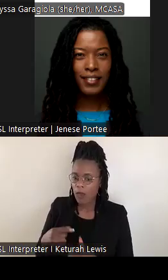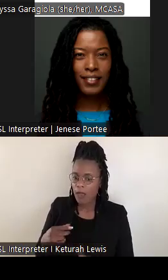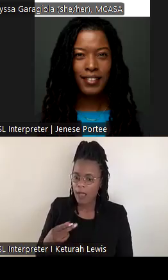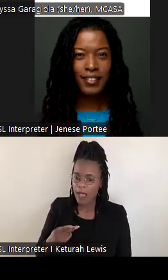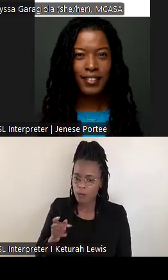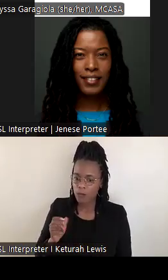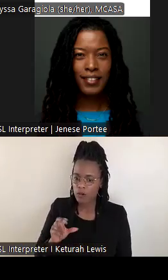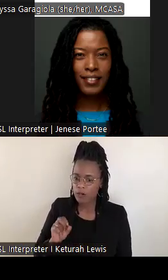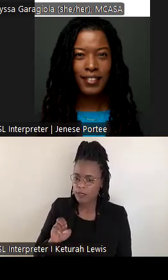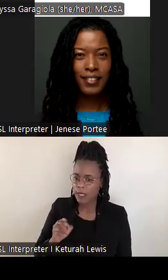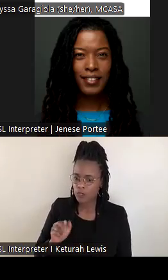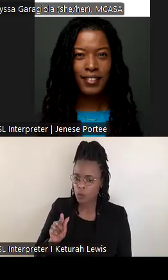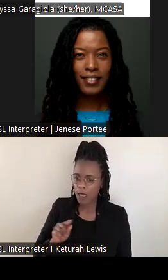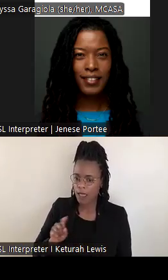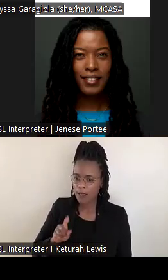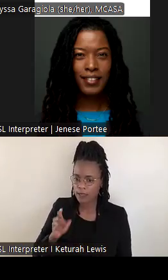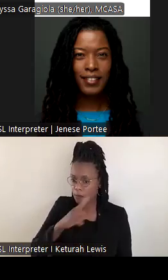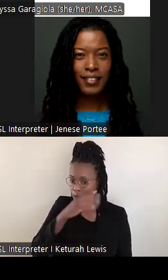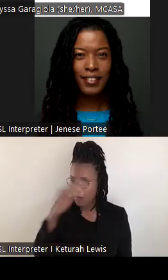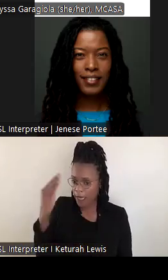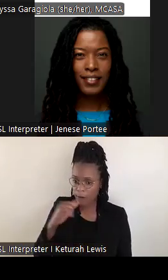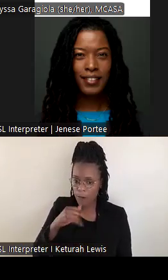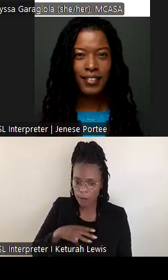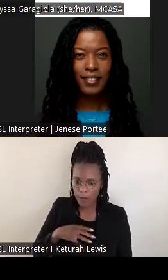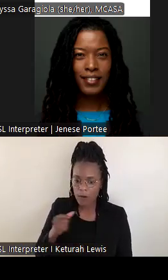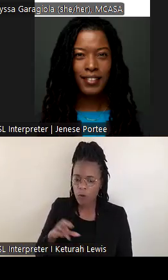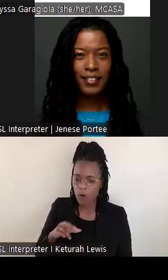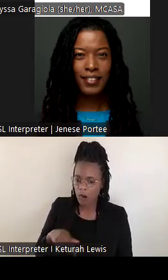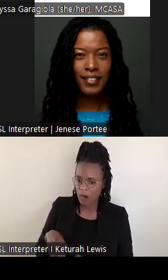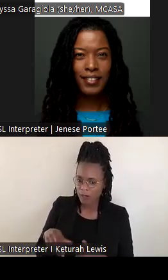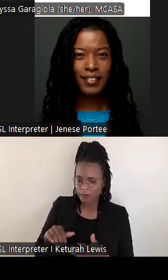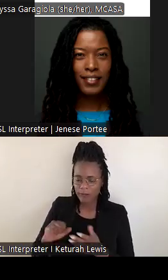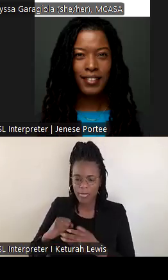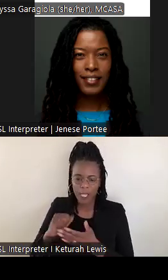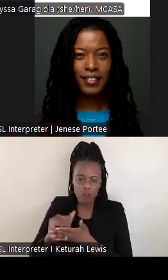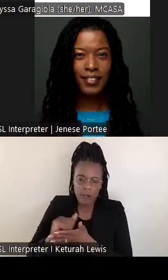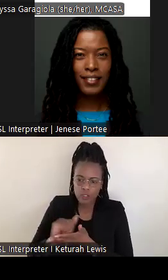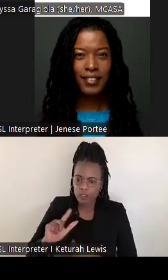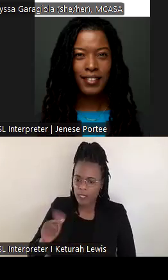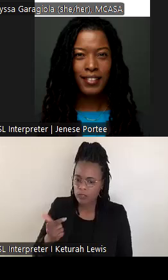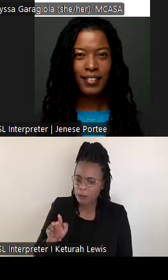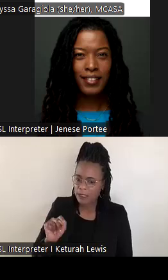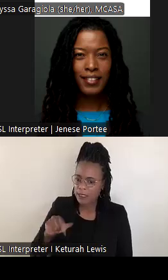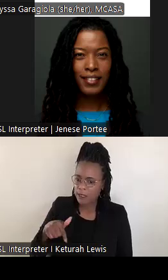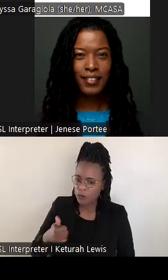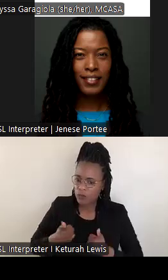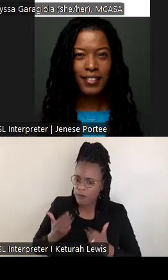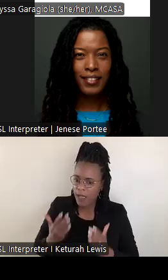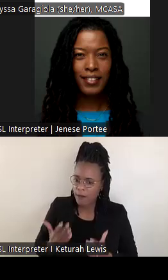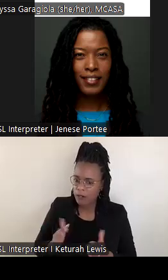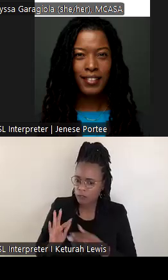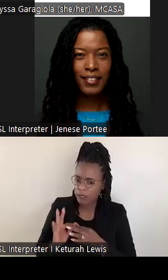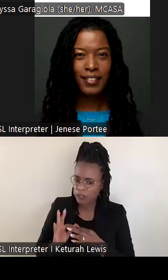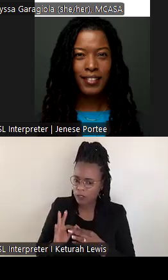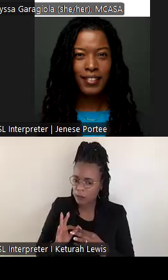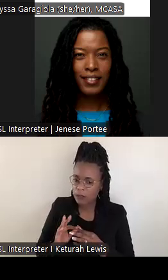relationships. The next one we want to look at is institutional power. So not only do we have kind of defined norms as an